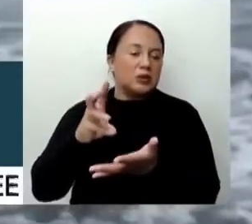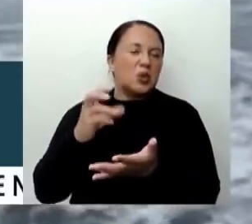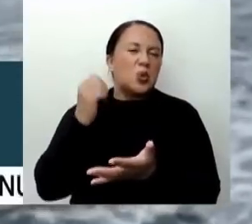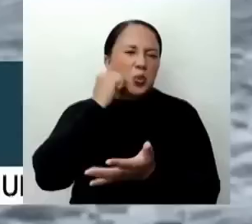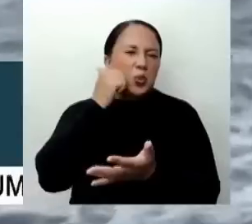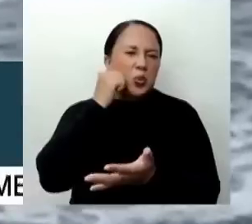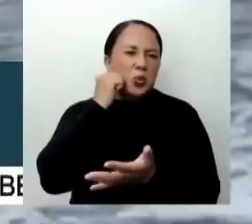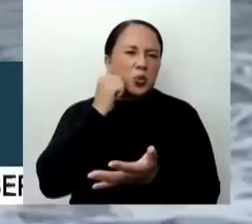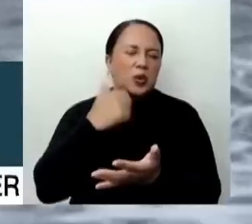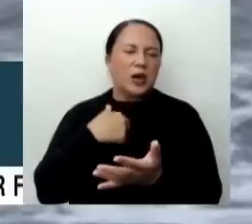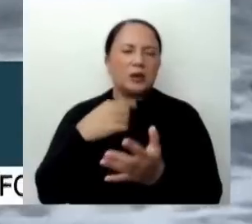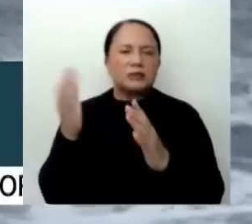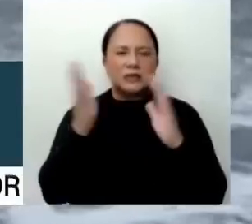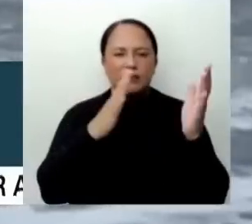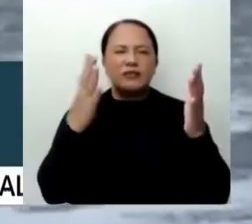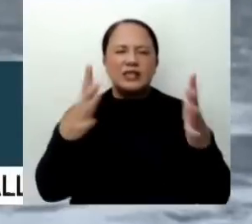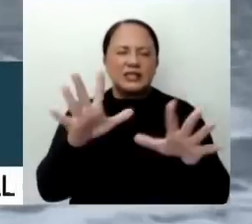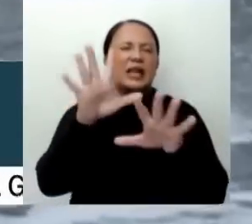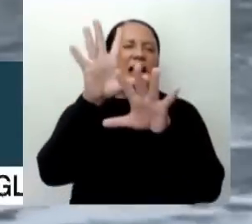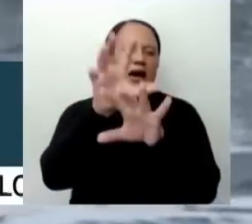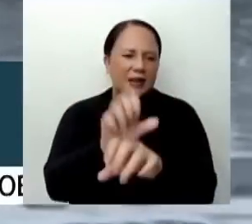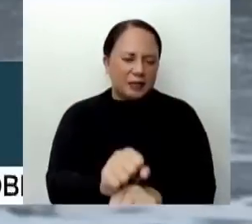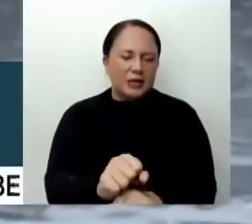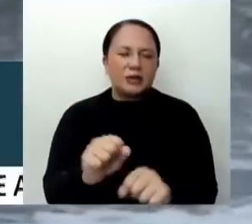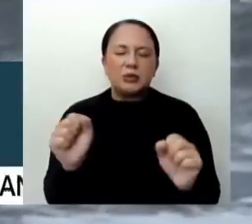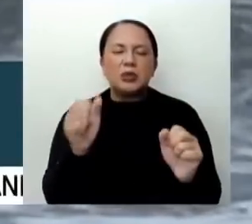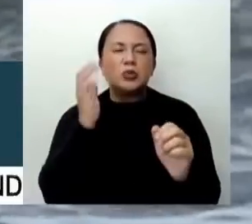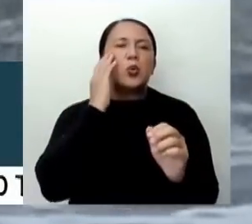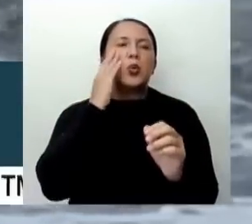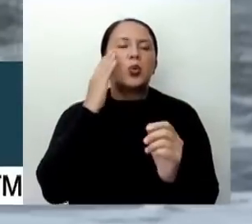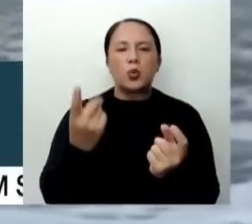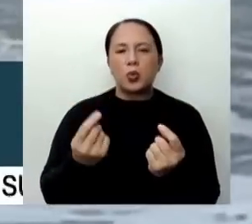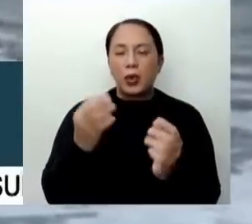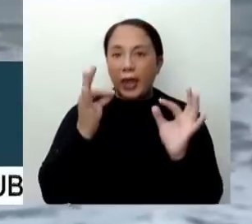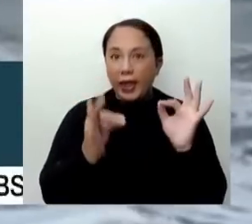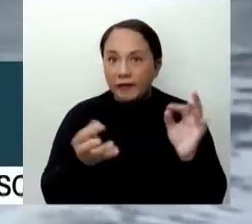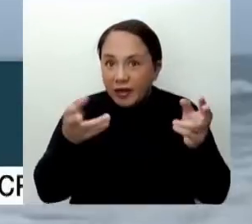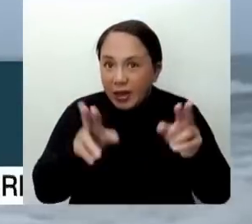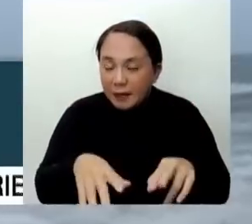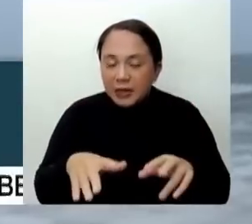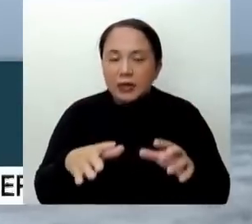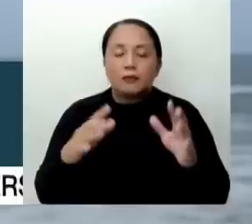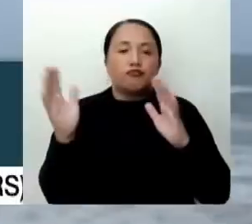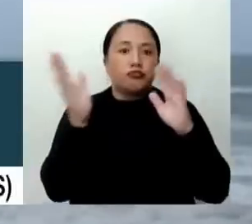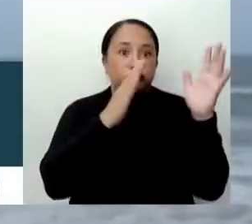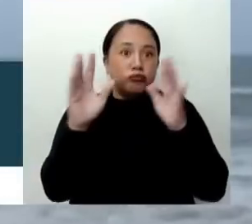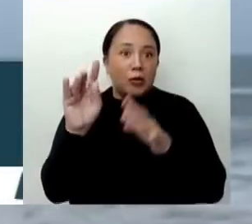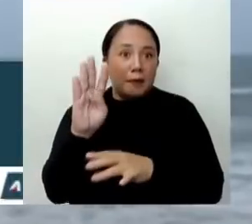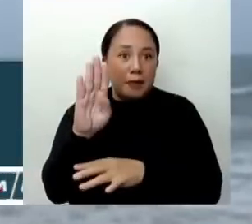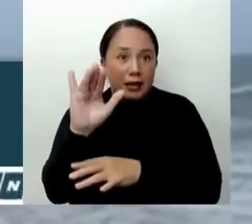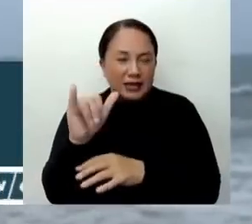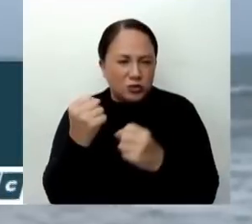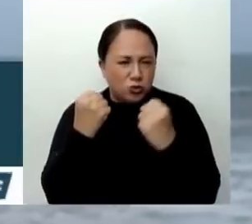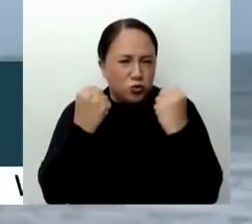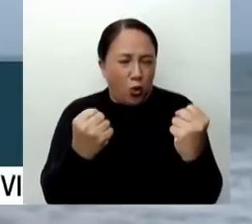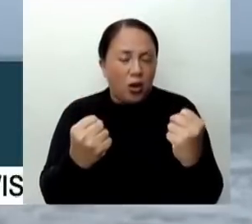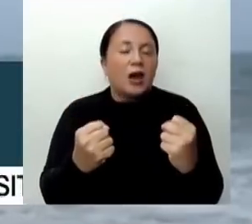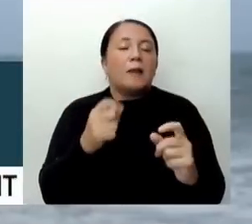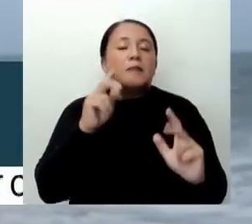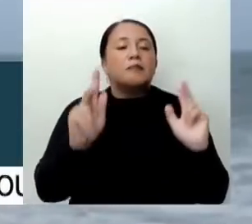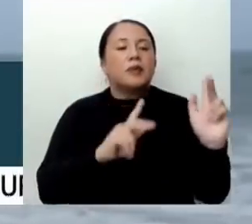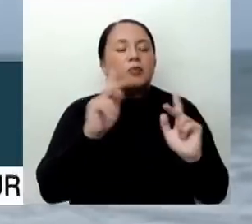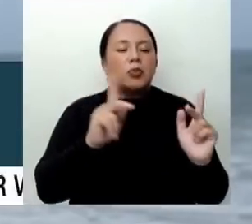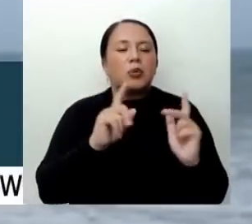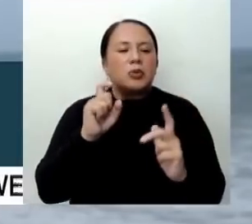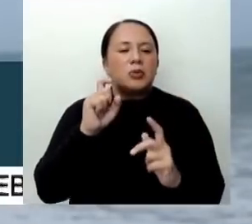typhoons, they are already used to it and know what to do in case Typhoon Betty intensifies. The residents are hurrying to